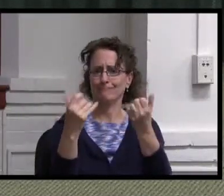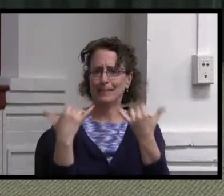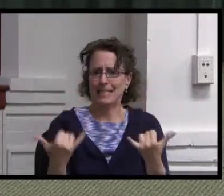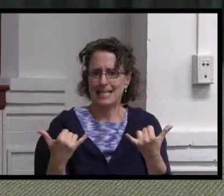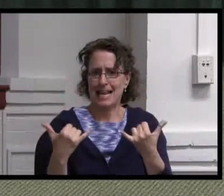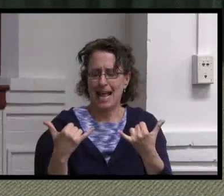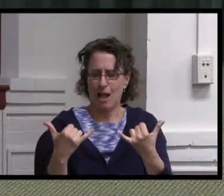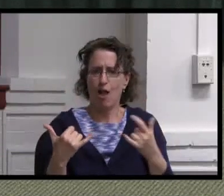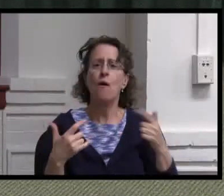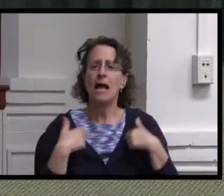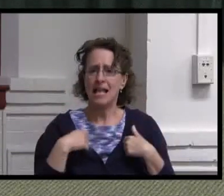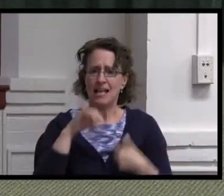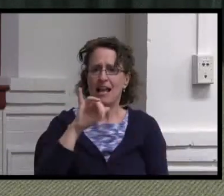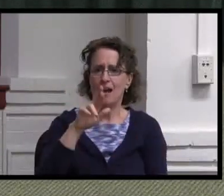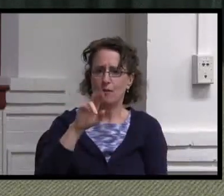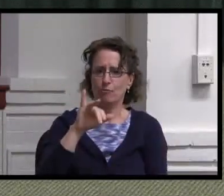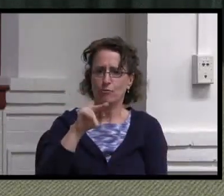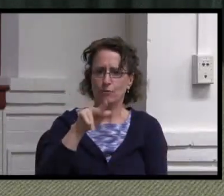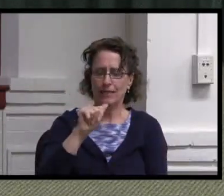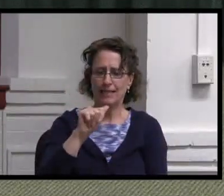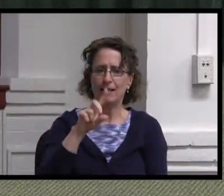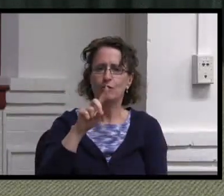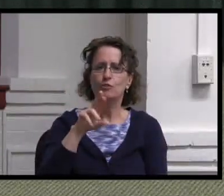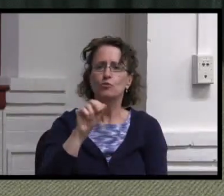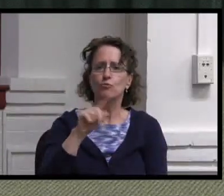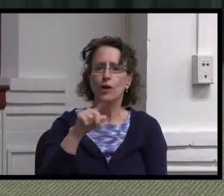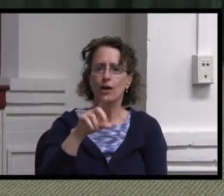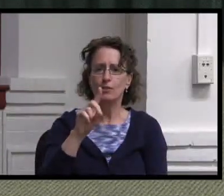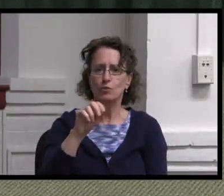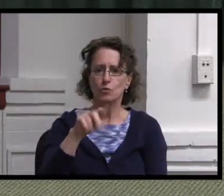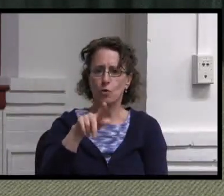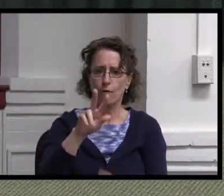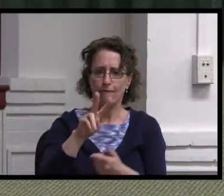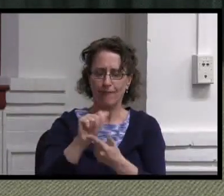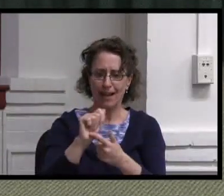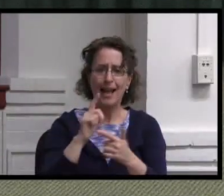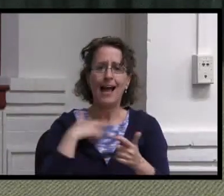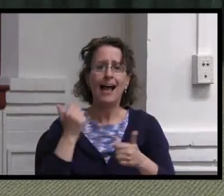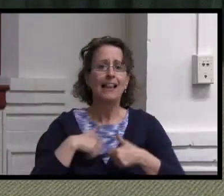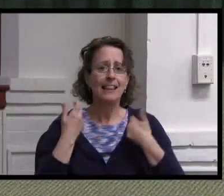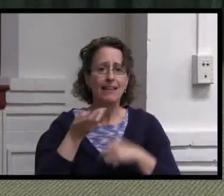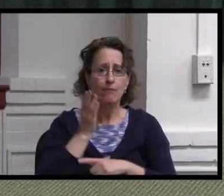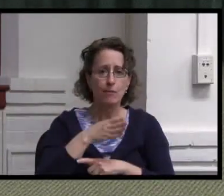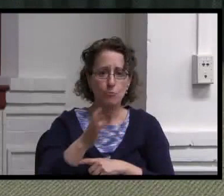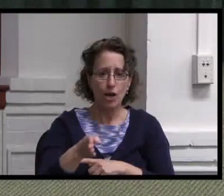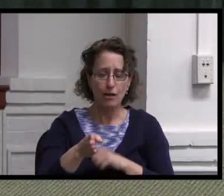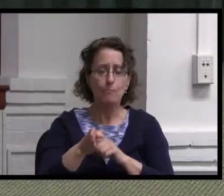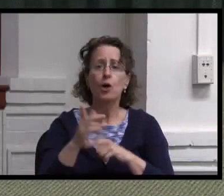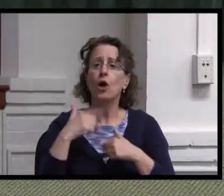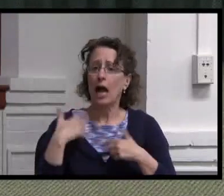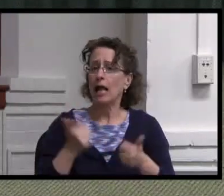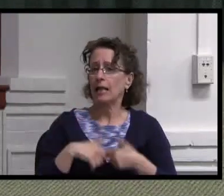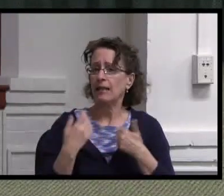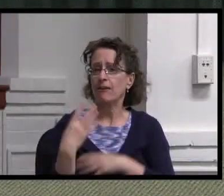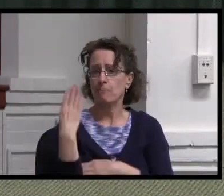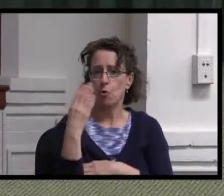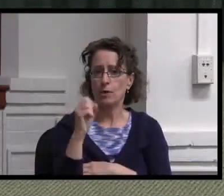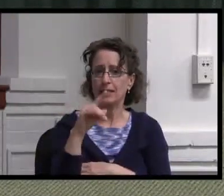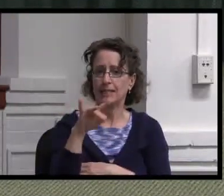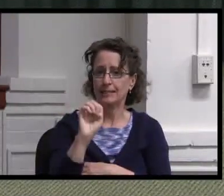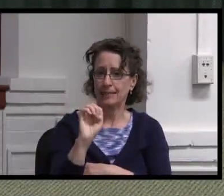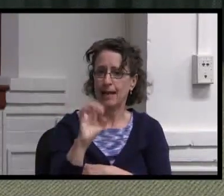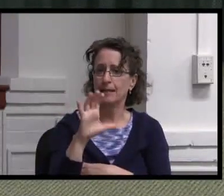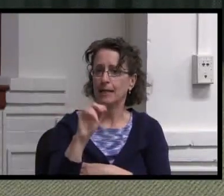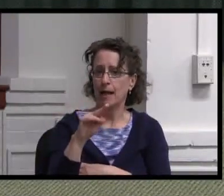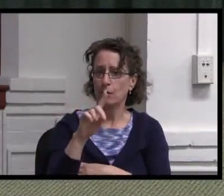am Irina Drozdova, and I live in Brattleboro, have been a resident locally at Morningside for 11